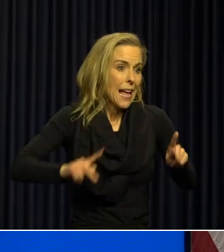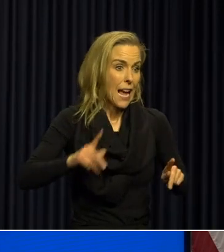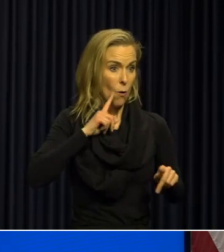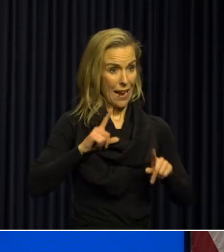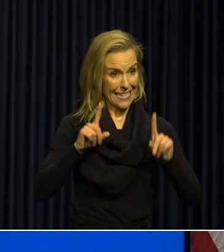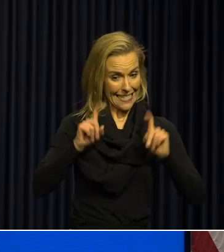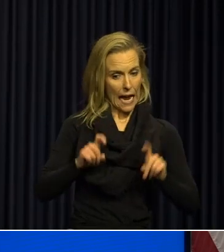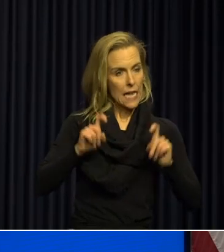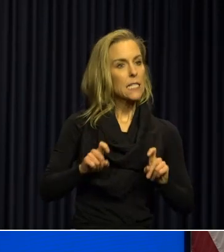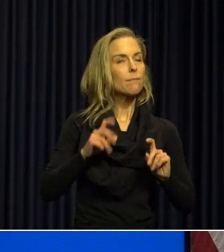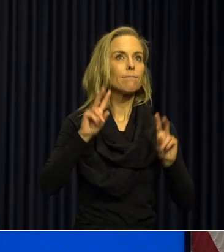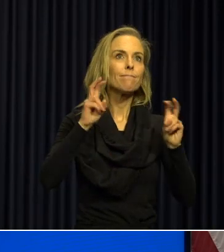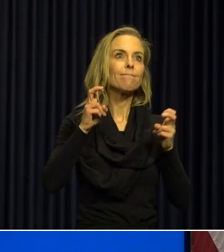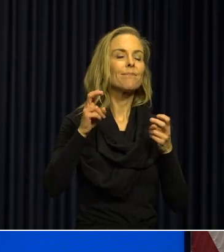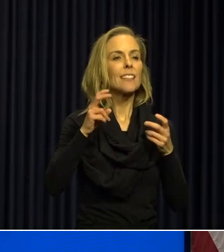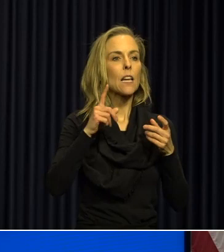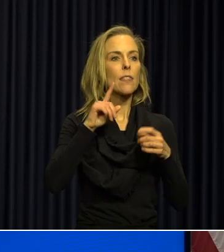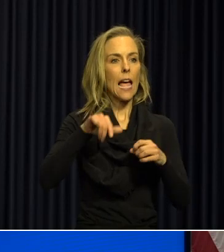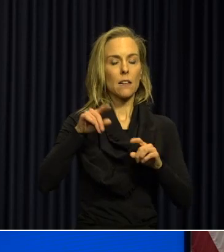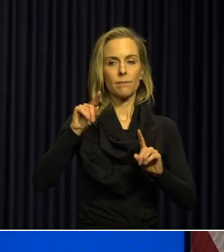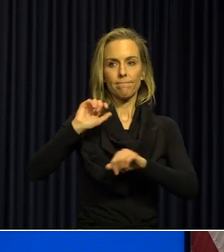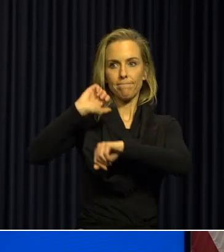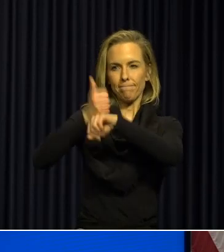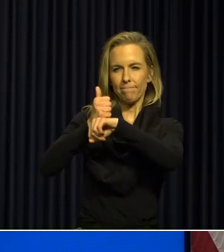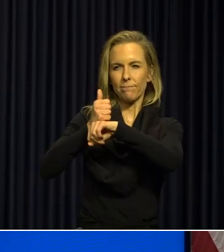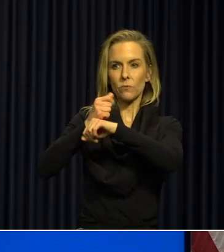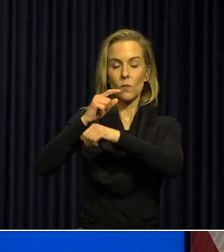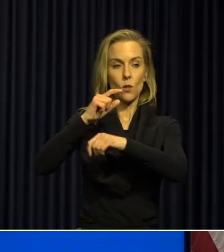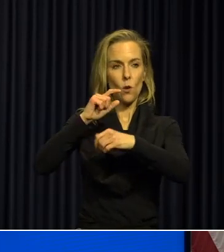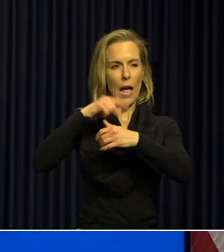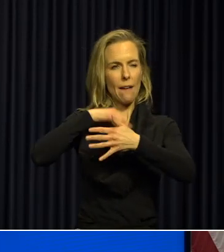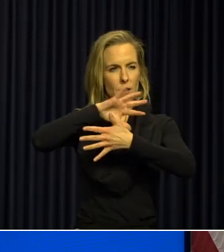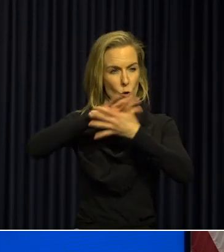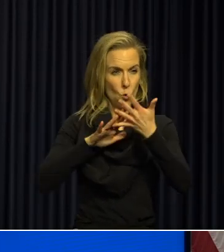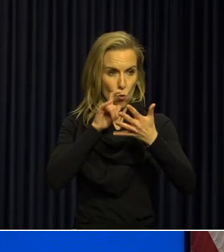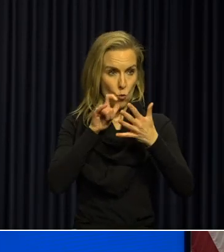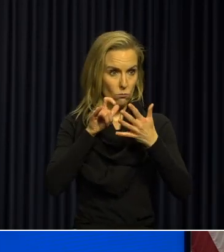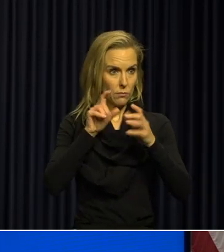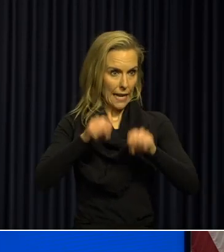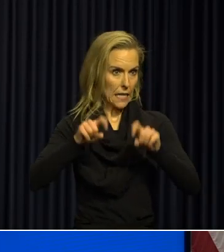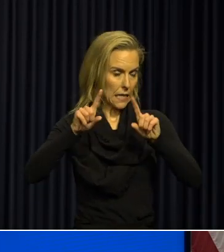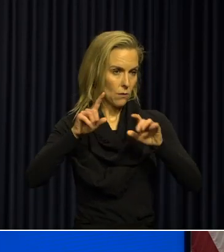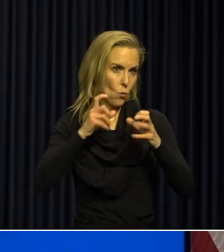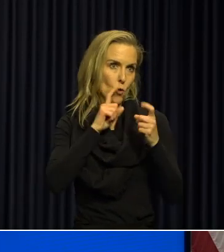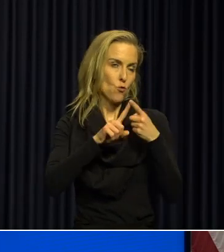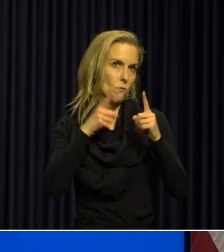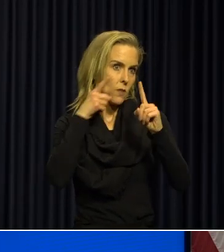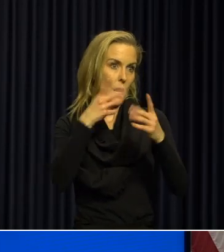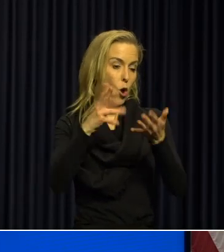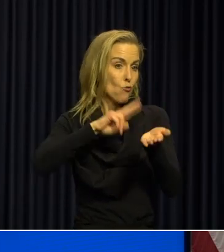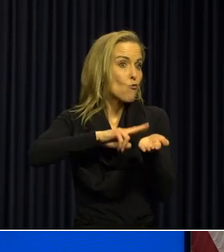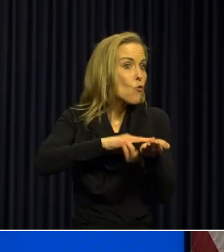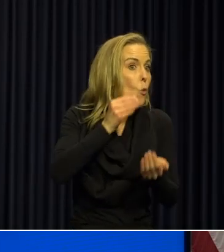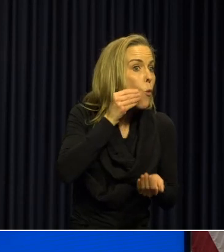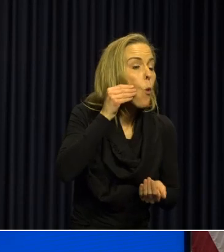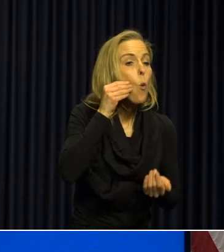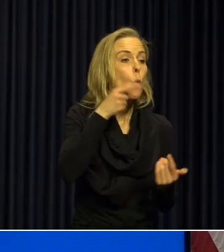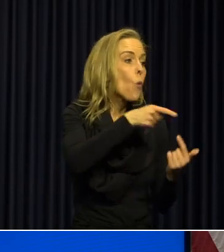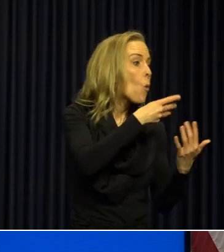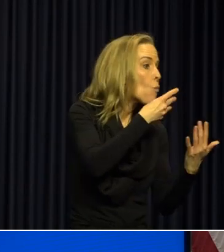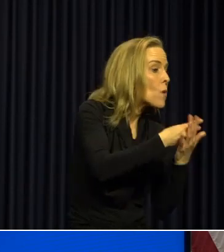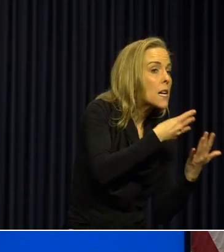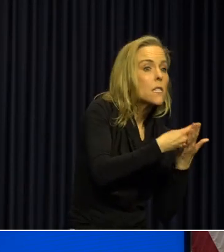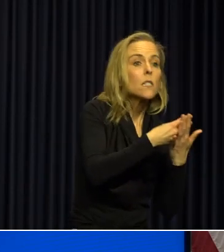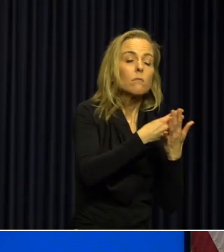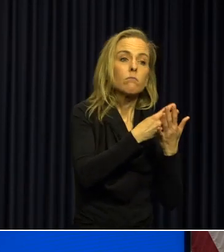testing in buckets. We have that for our most vulnerable, which are those in nursing homes, those in our prisons,